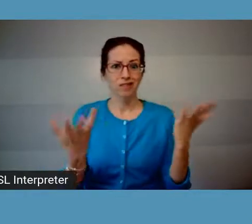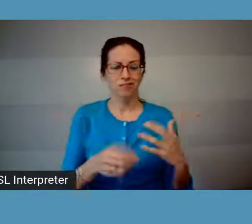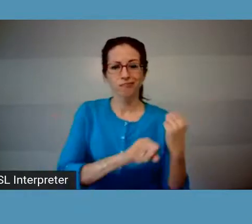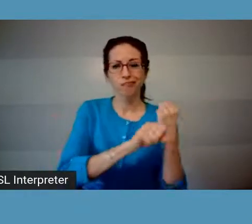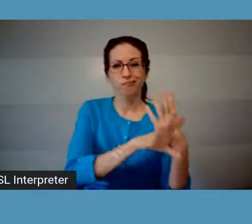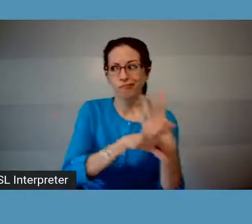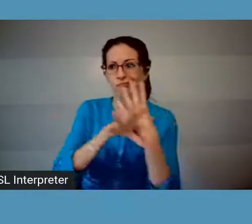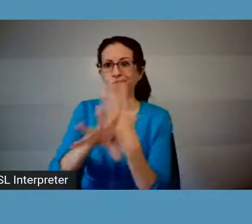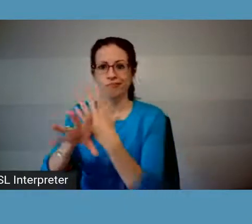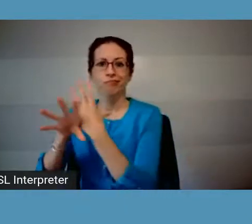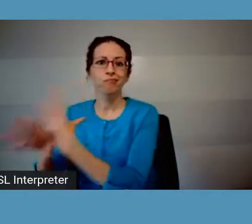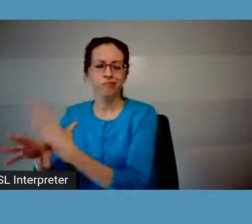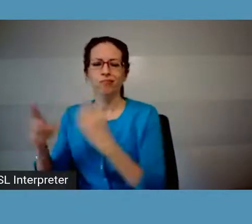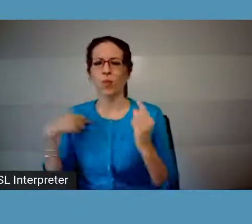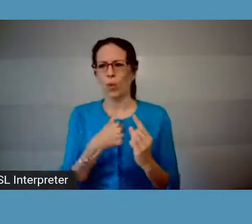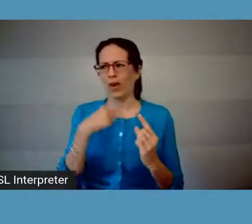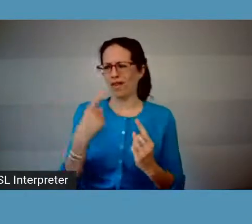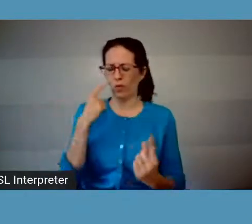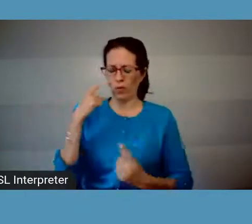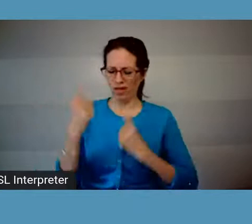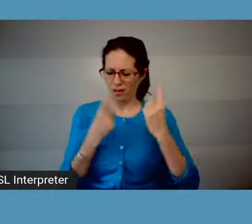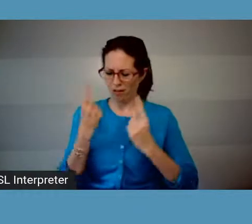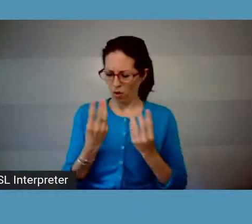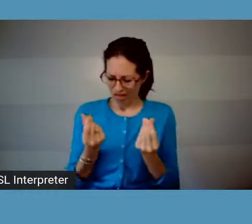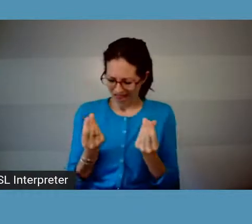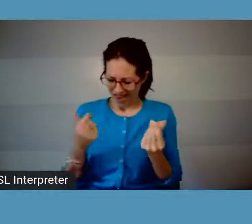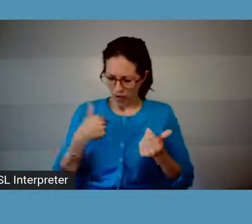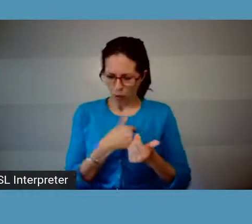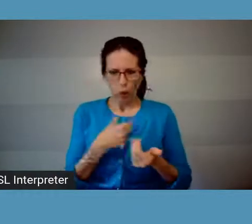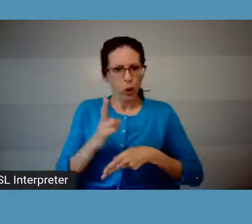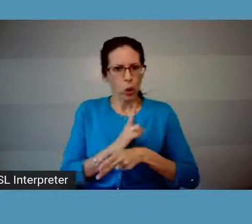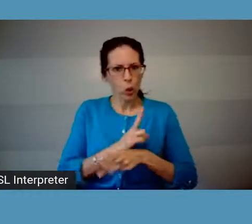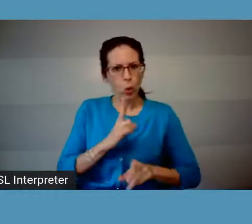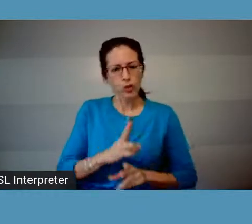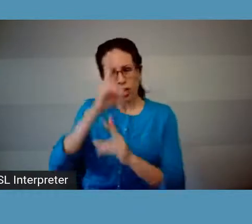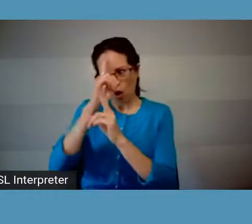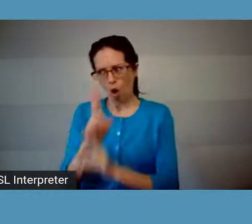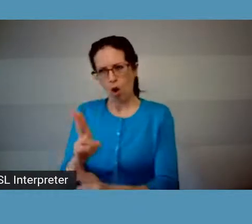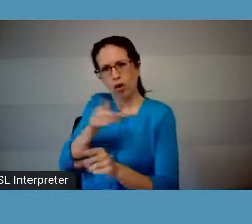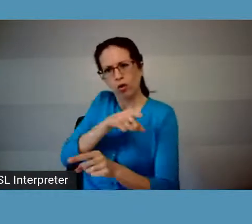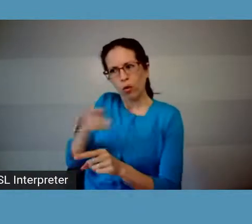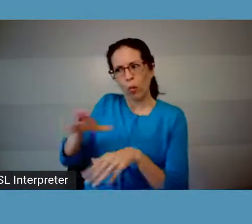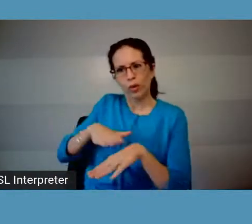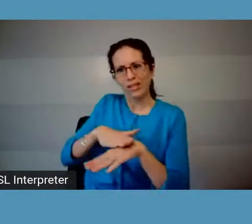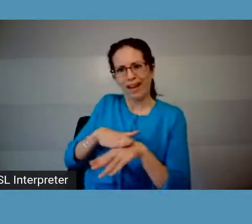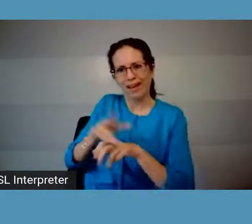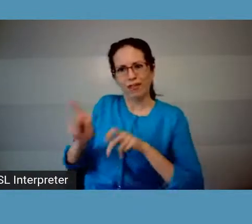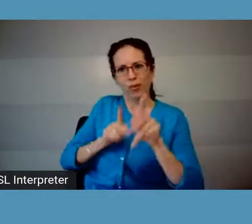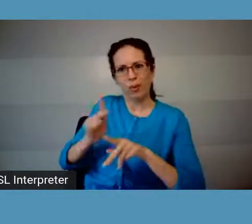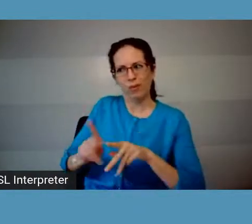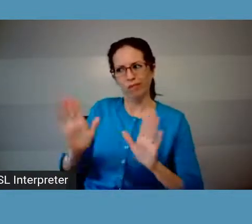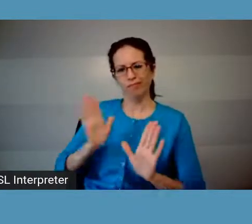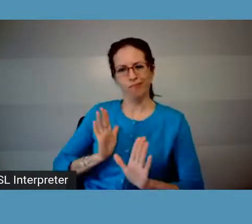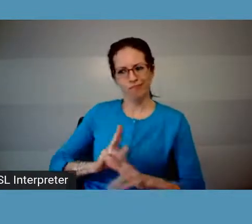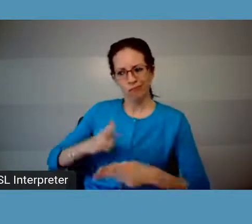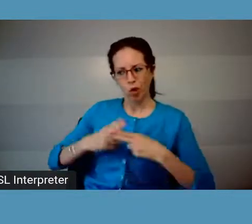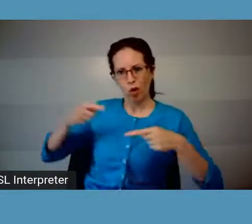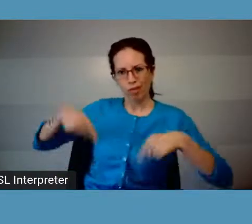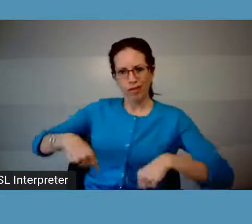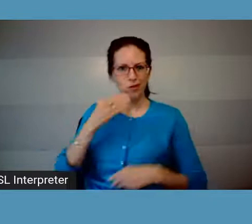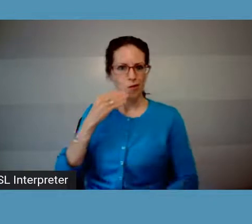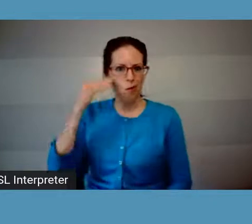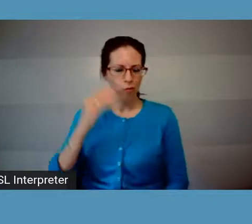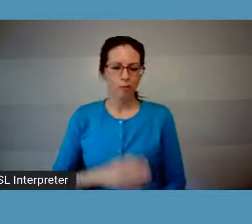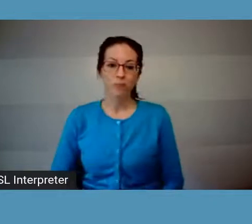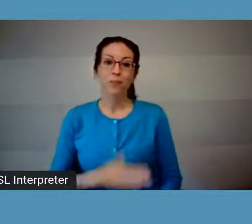important to reflect on the land we each occupy and honor the Indigenous people who have called it home. I'm speaking to you today from my home